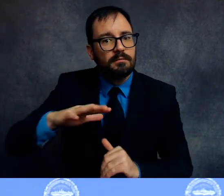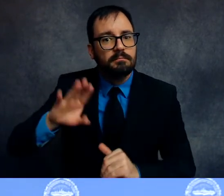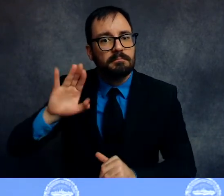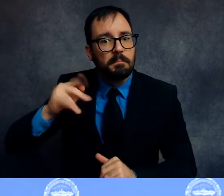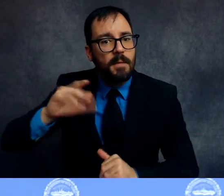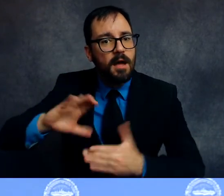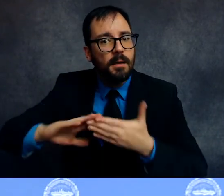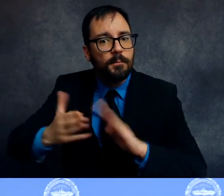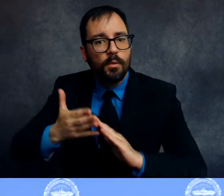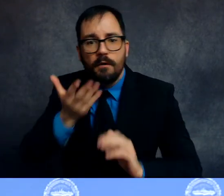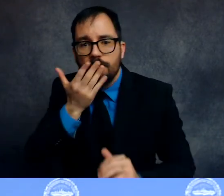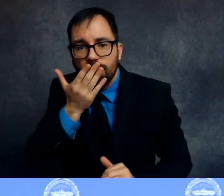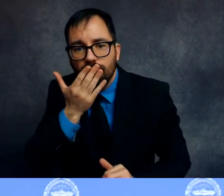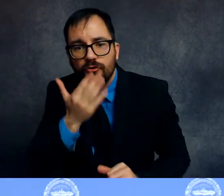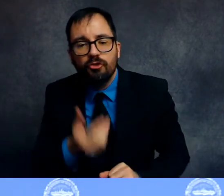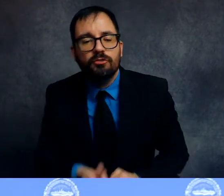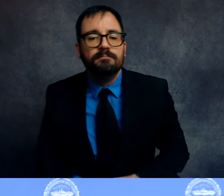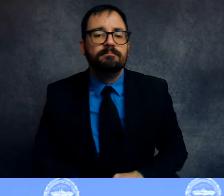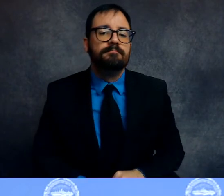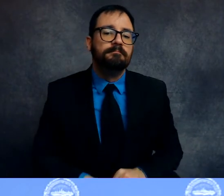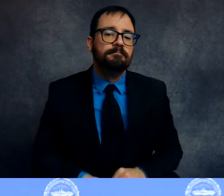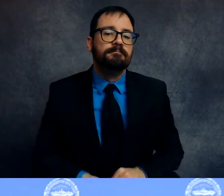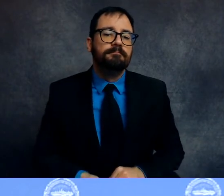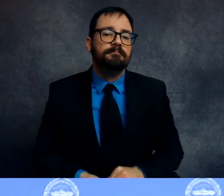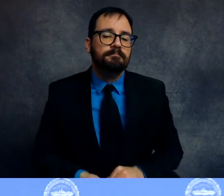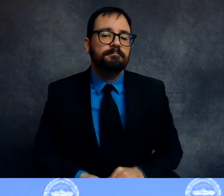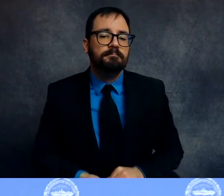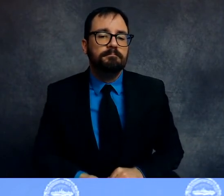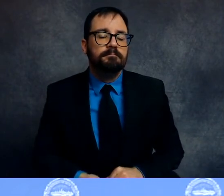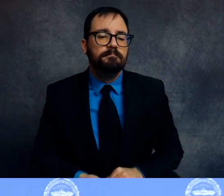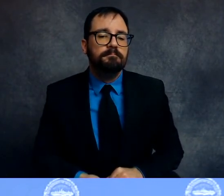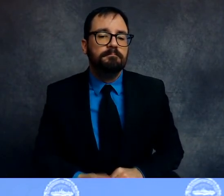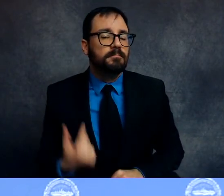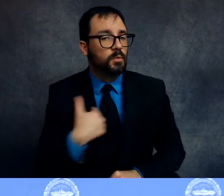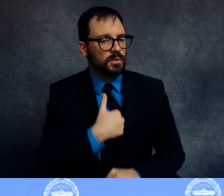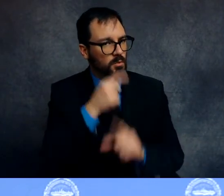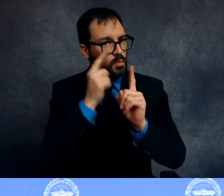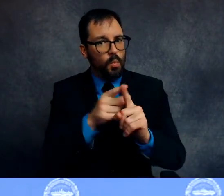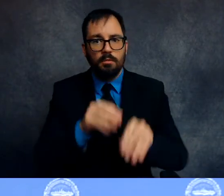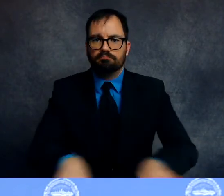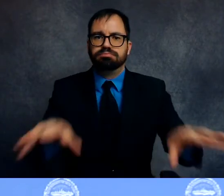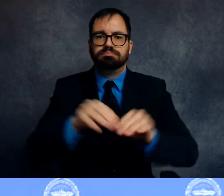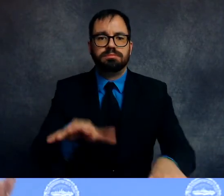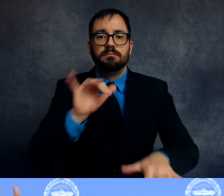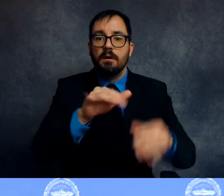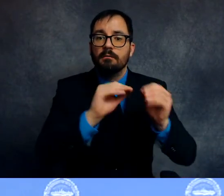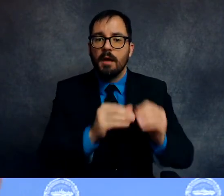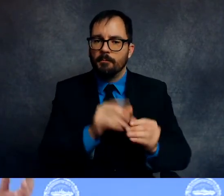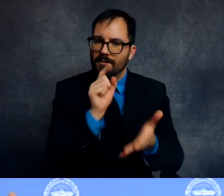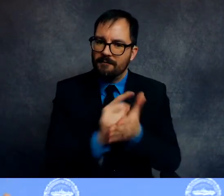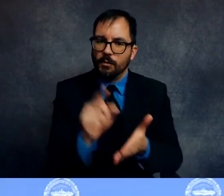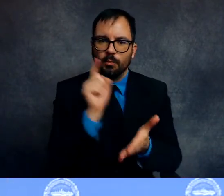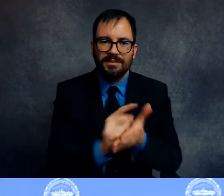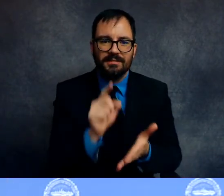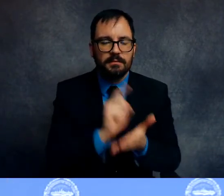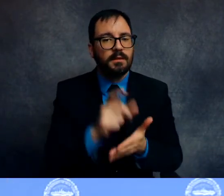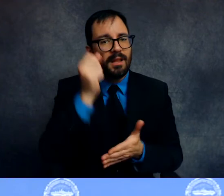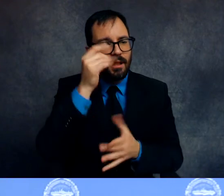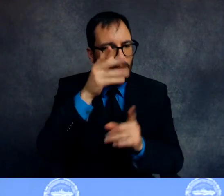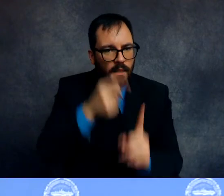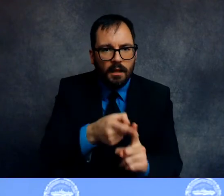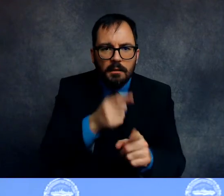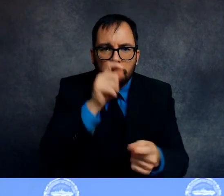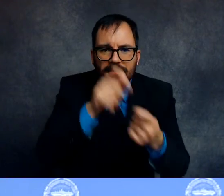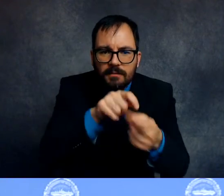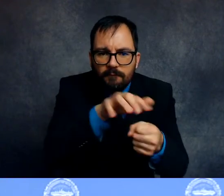create equitable access to the vaccine in communities of color. We will release and share more information. Our goal is to release it weekly and